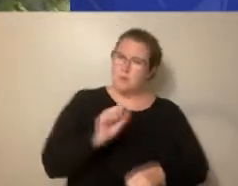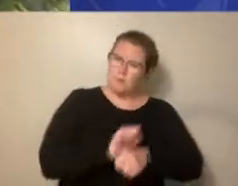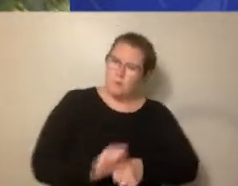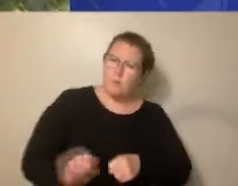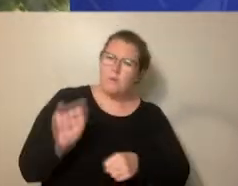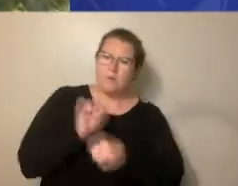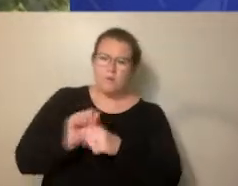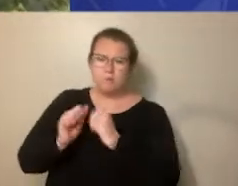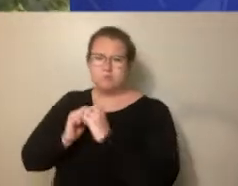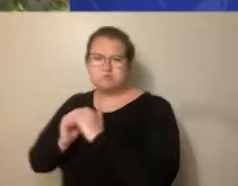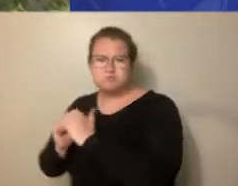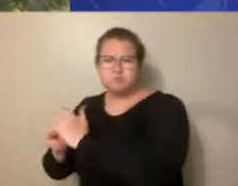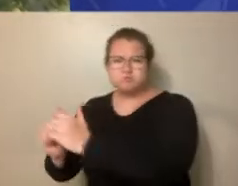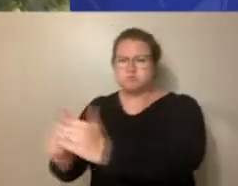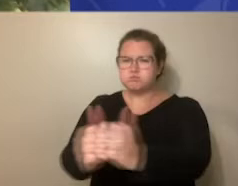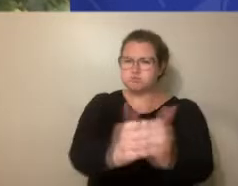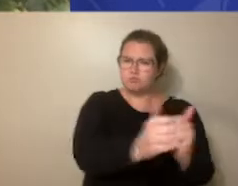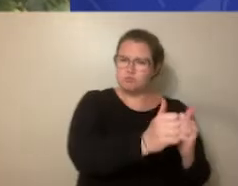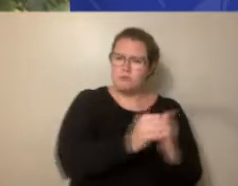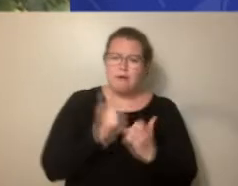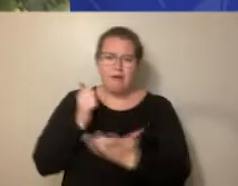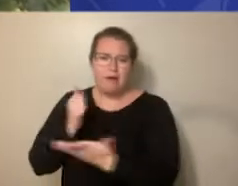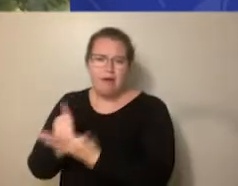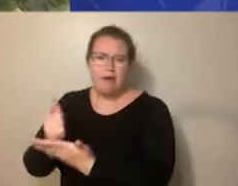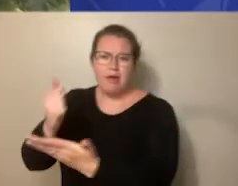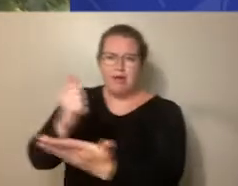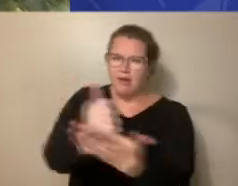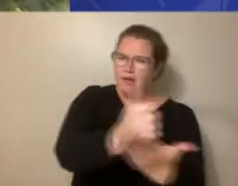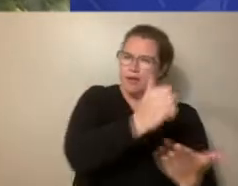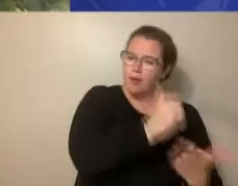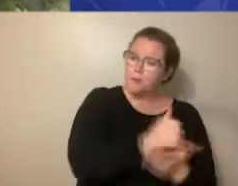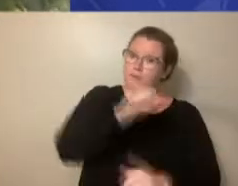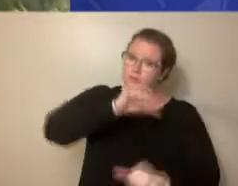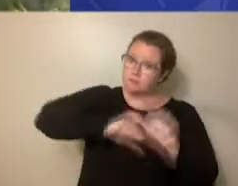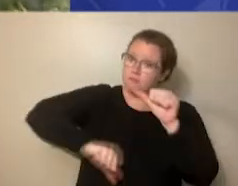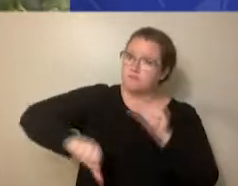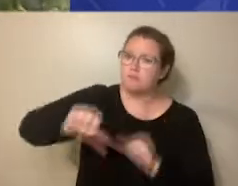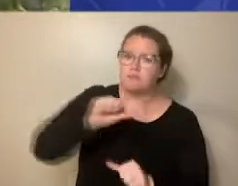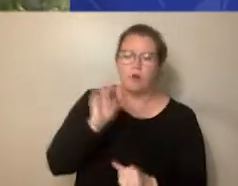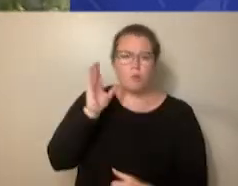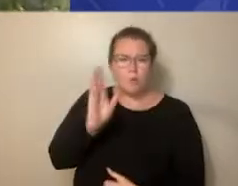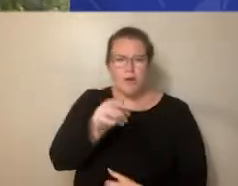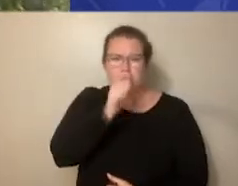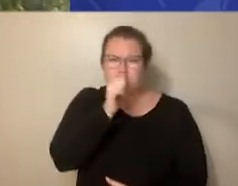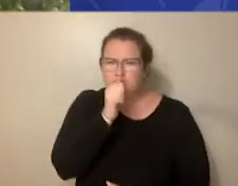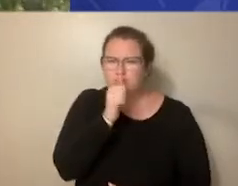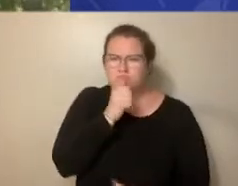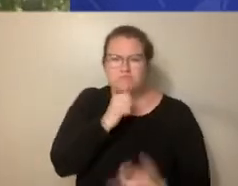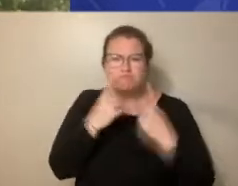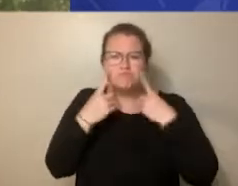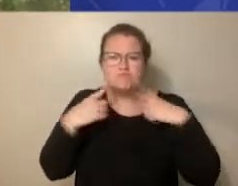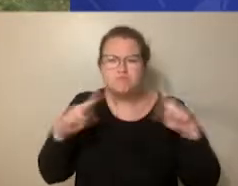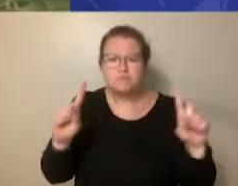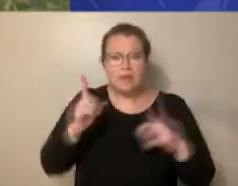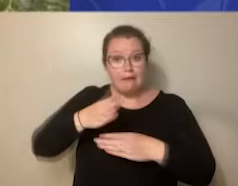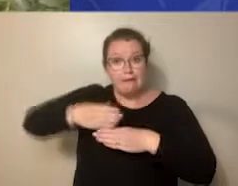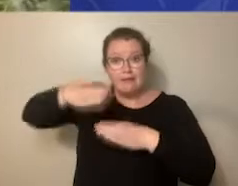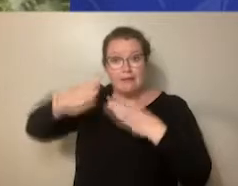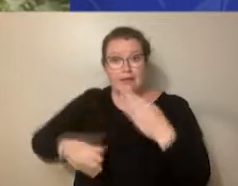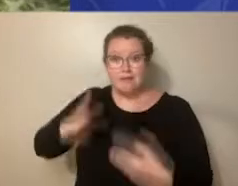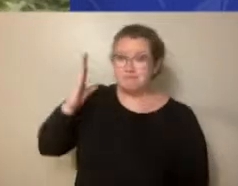Working together, we'll help one another, we'll make it through the